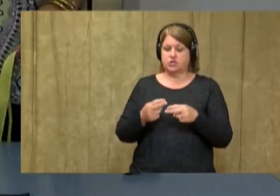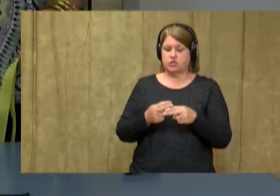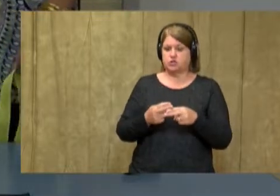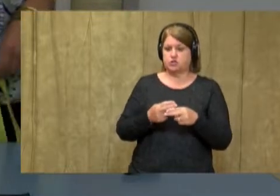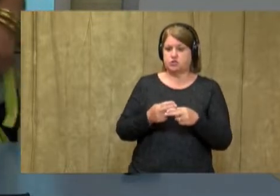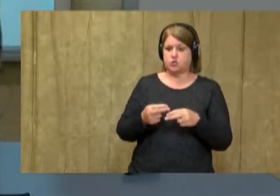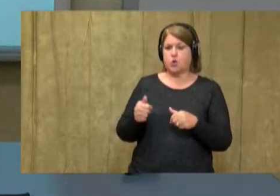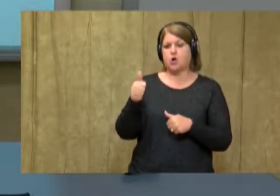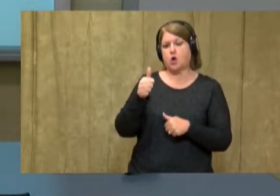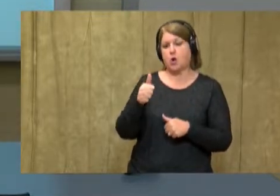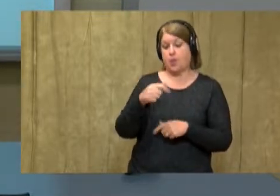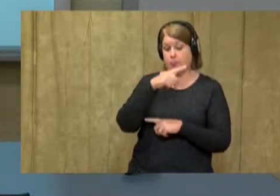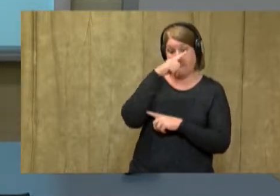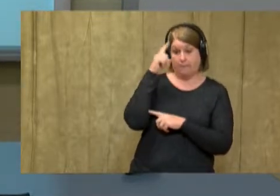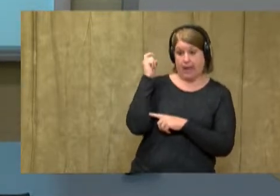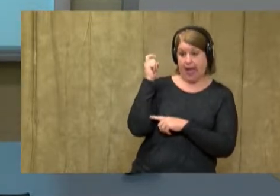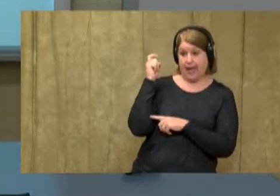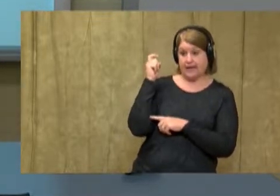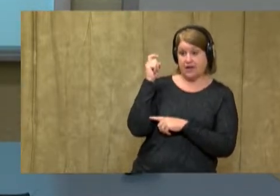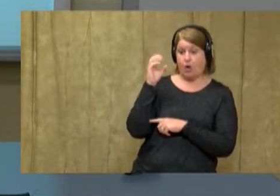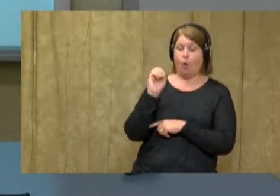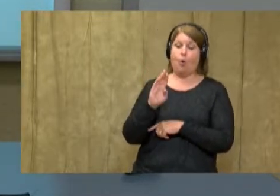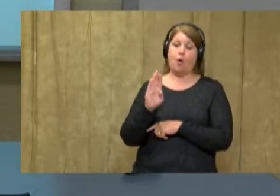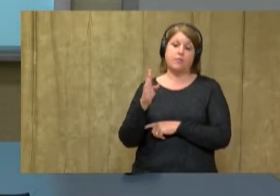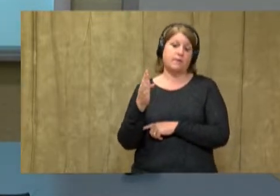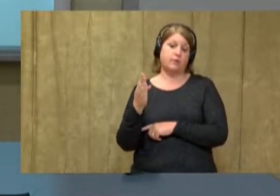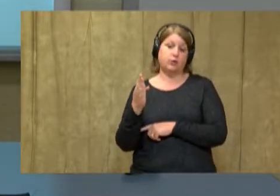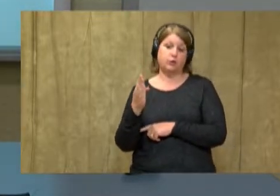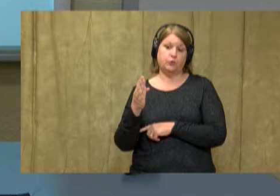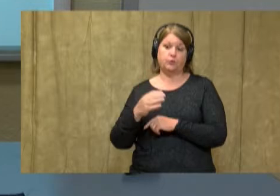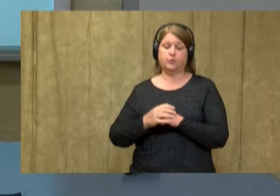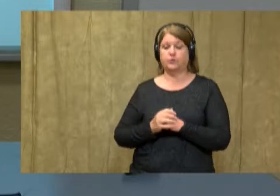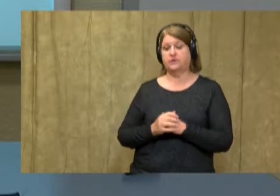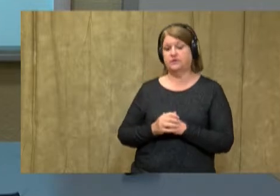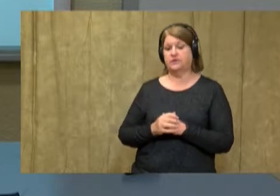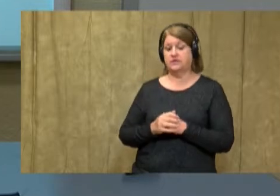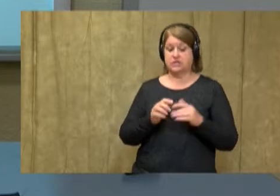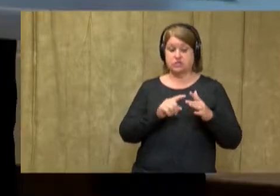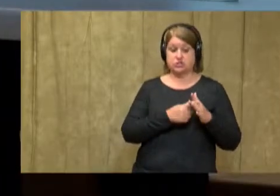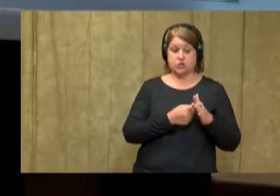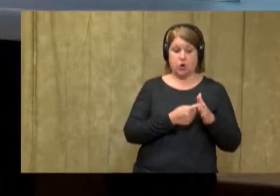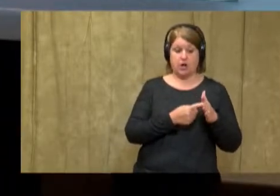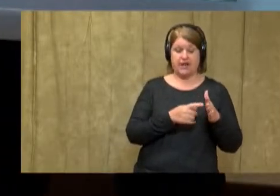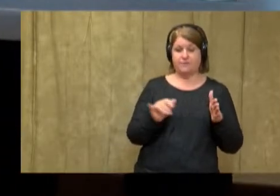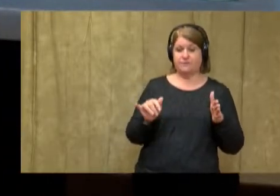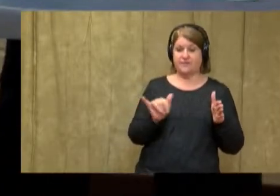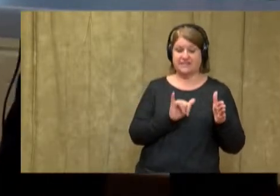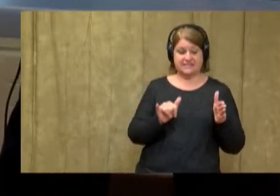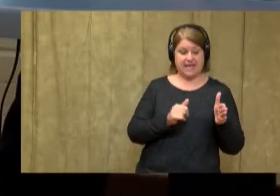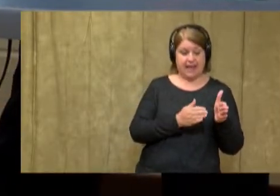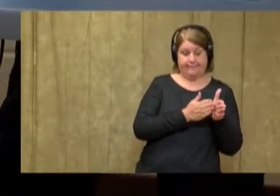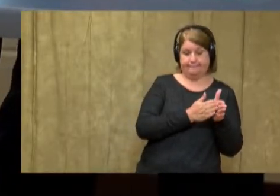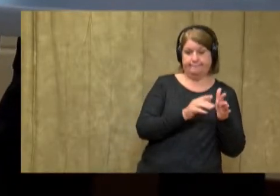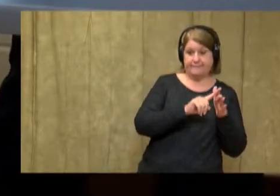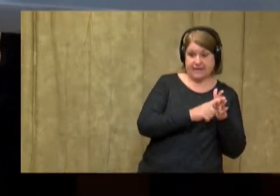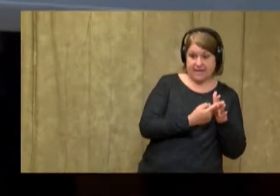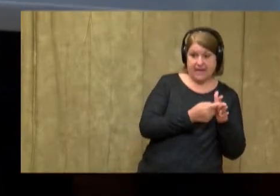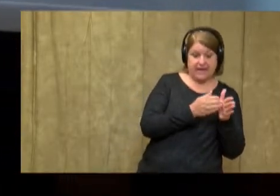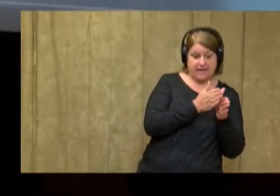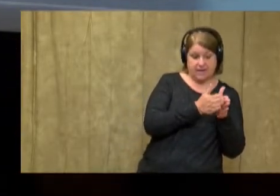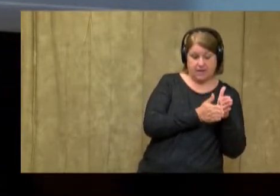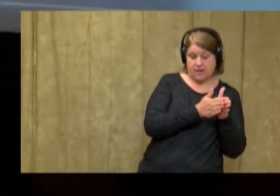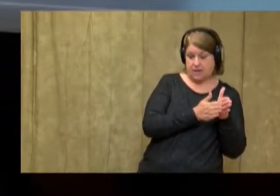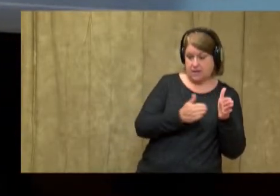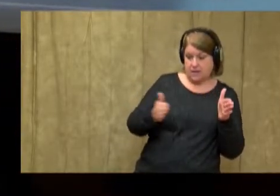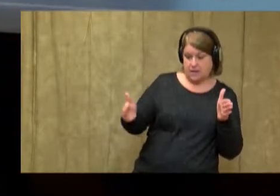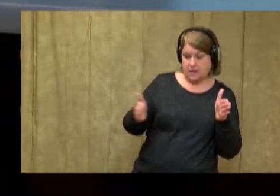shorter? The black or the blue? Starting at the same point, which one do you think is